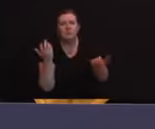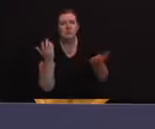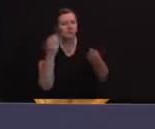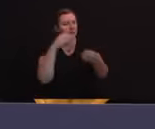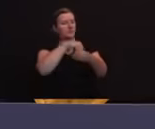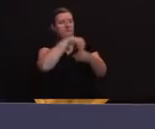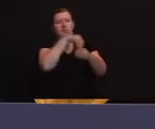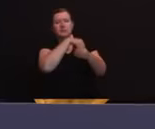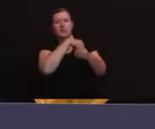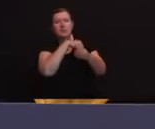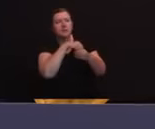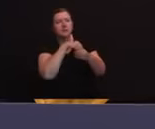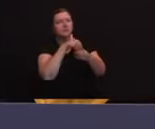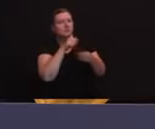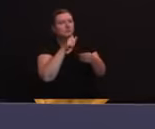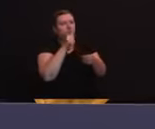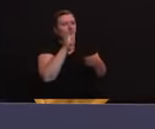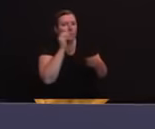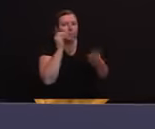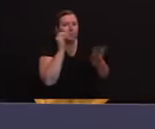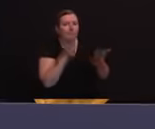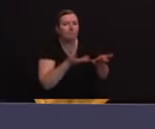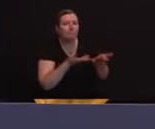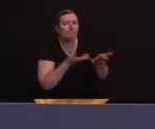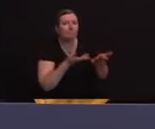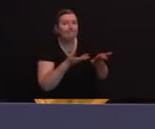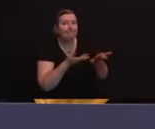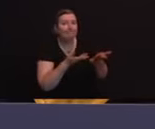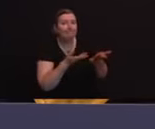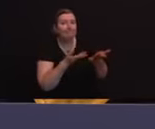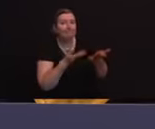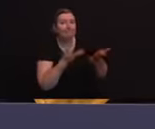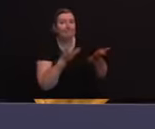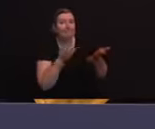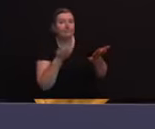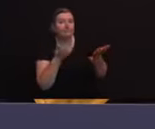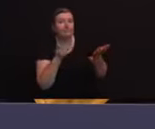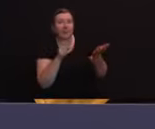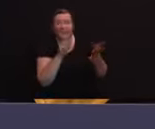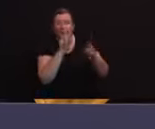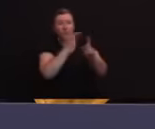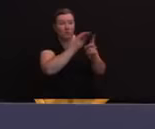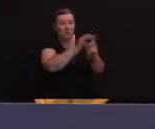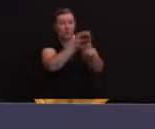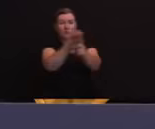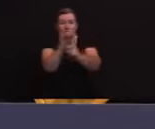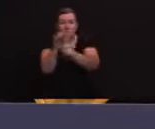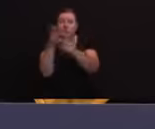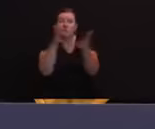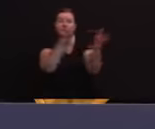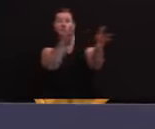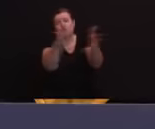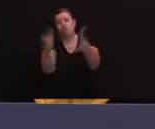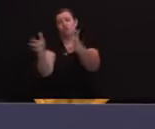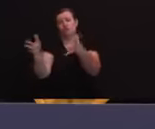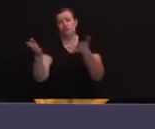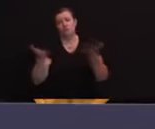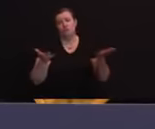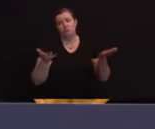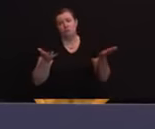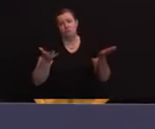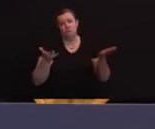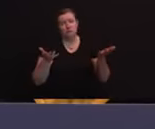private settings. And at this point, we had no choice but to take the steps that we've taken. I'm not sure it has an implication